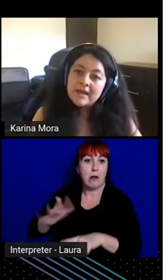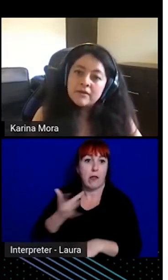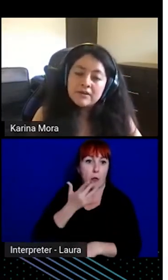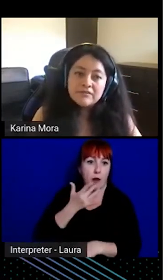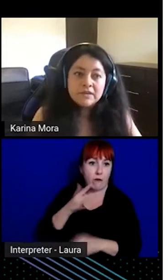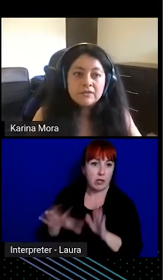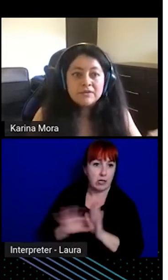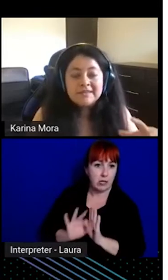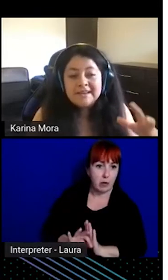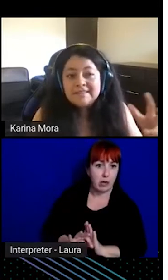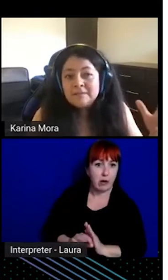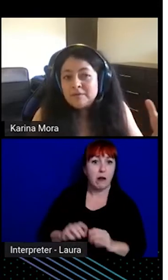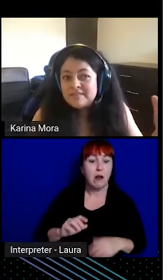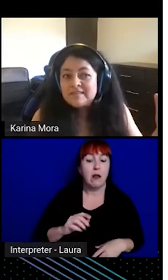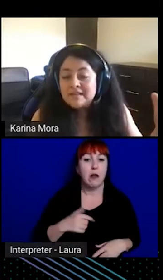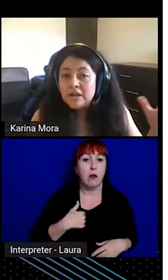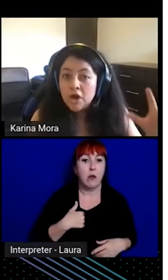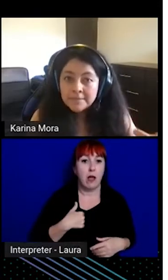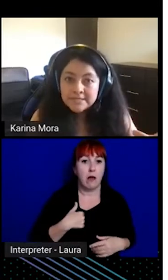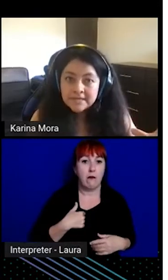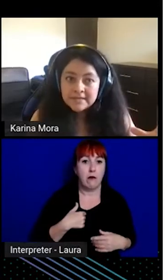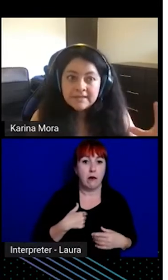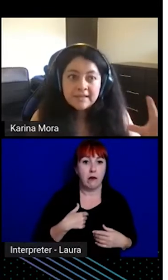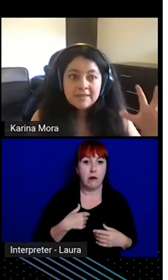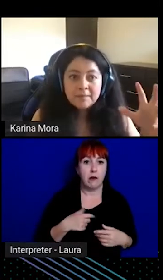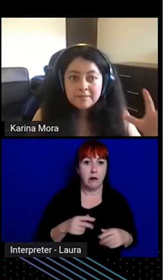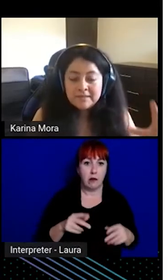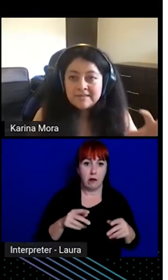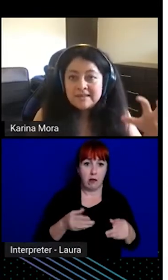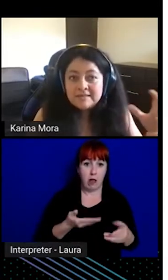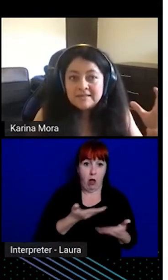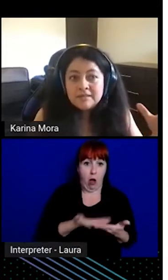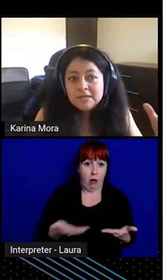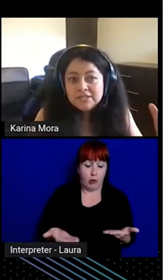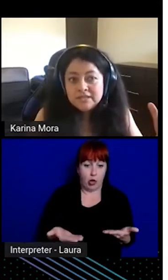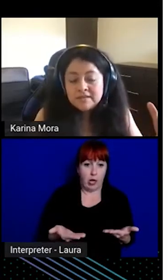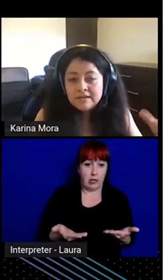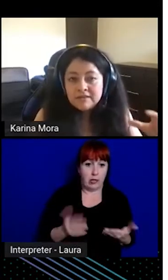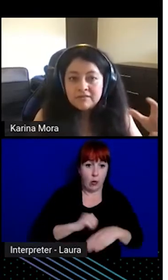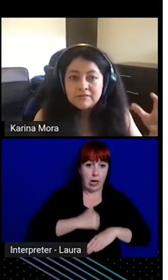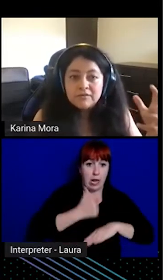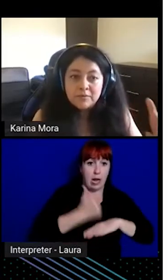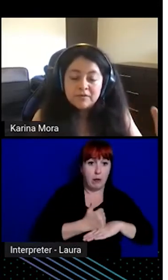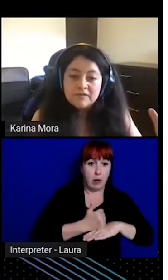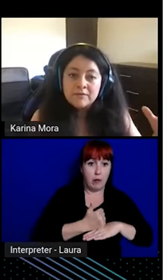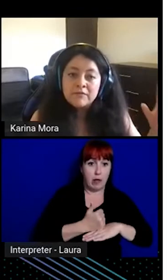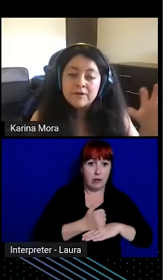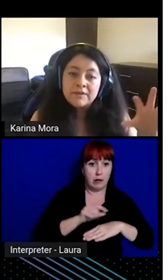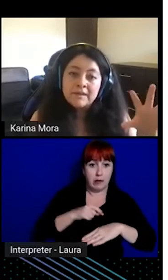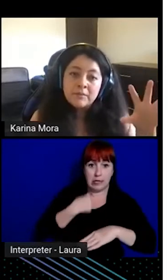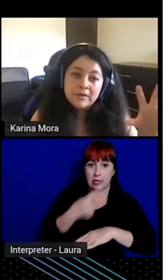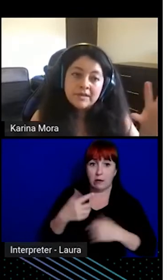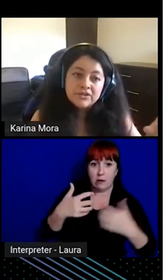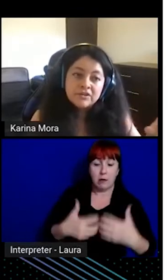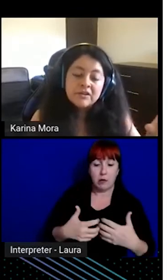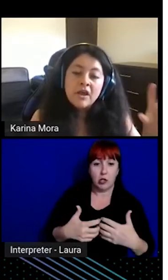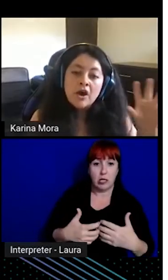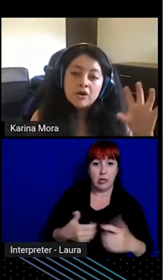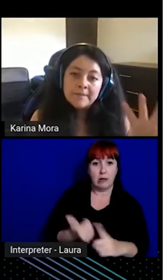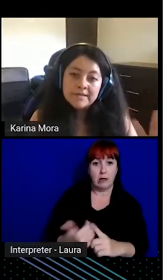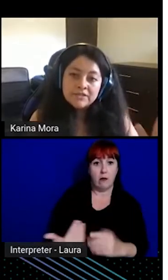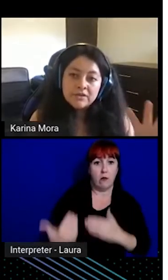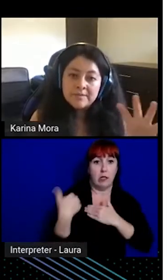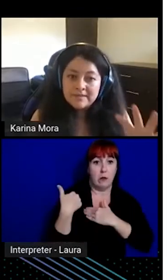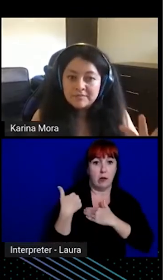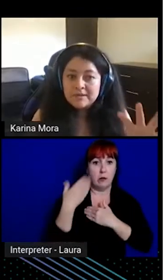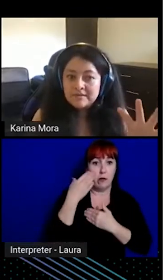have the Saga orchestrator that is a persistent object that implements a state machine that is responsible for the invocation